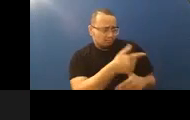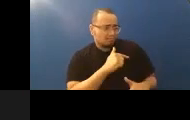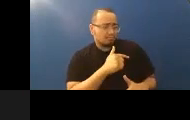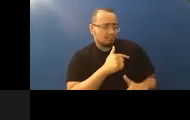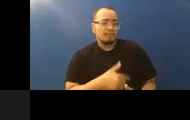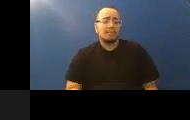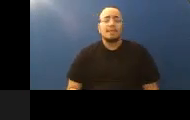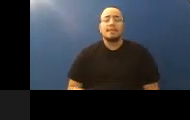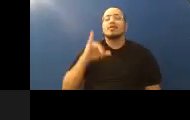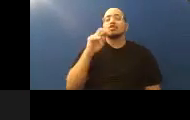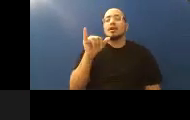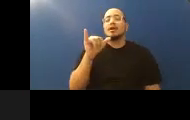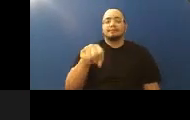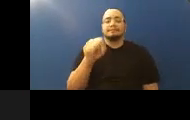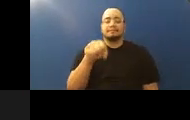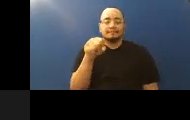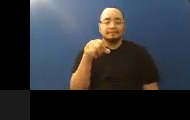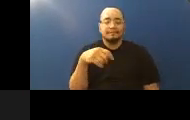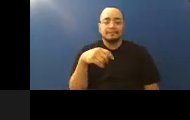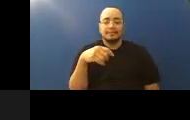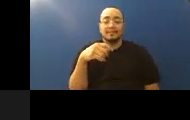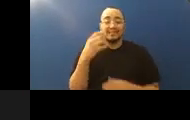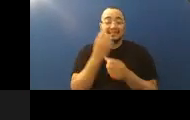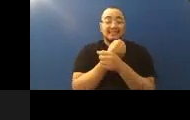I think I just want to say, like, you know, if we're talking about safety,